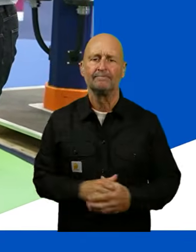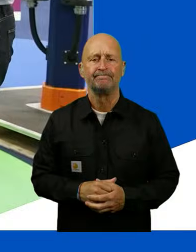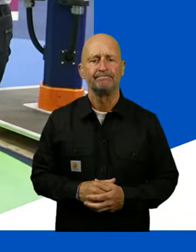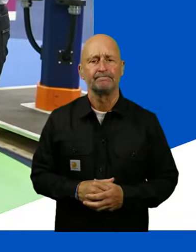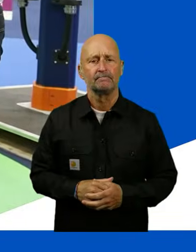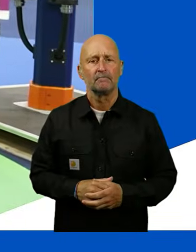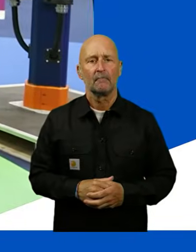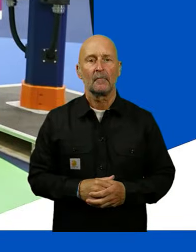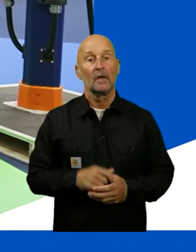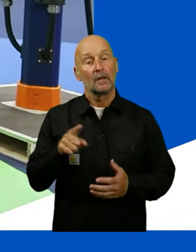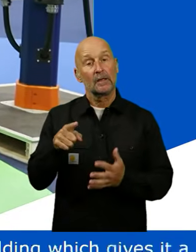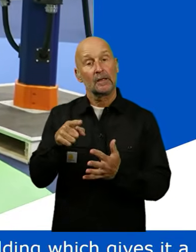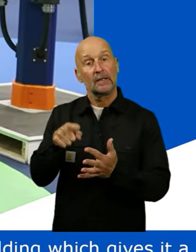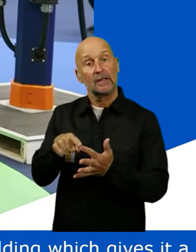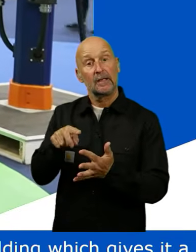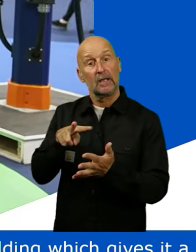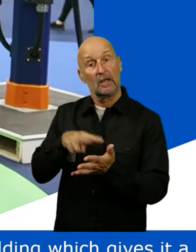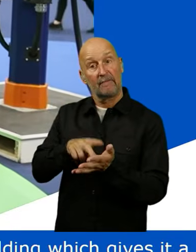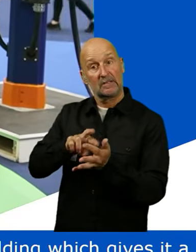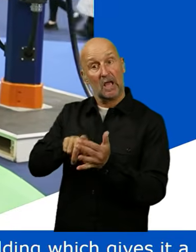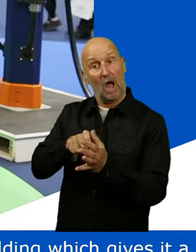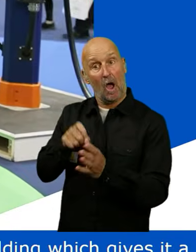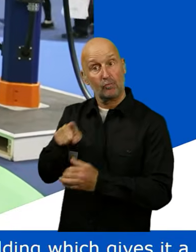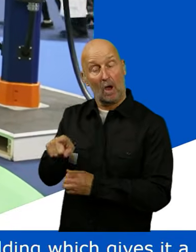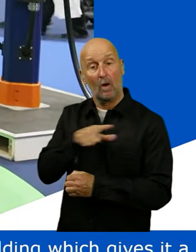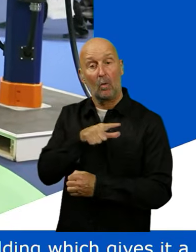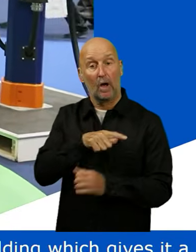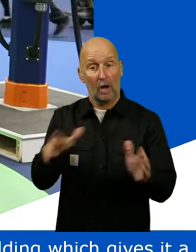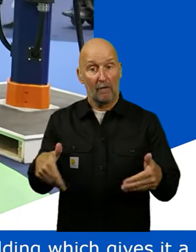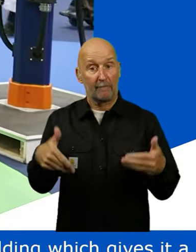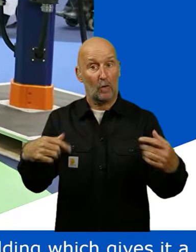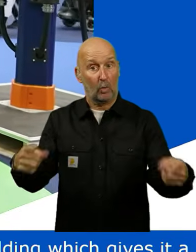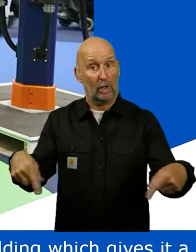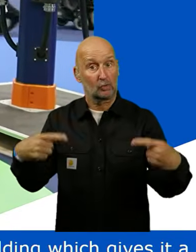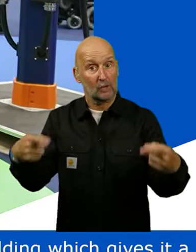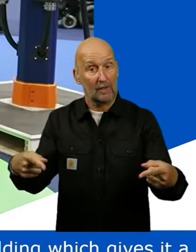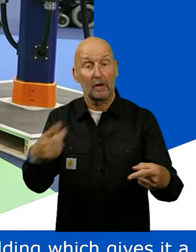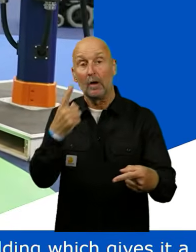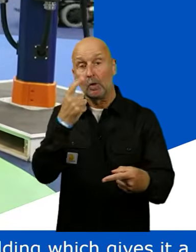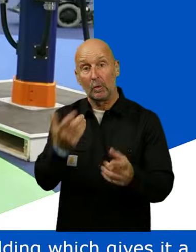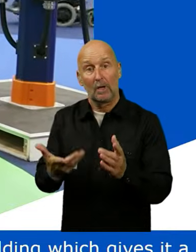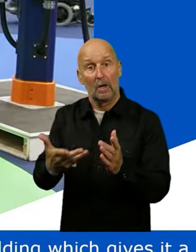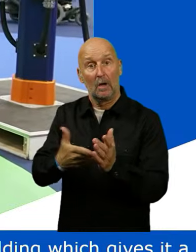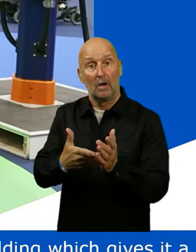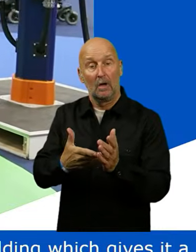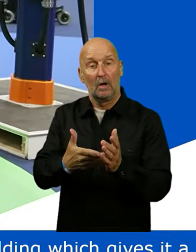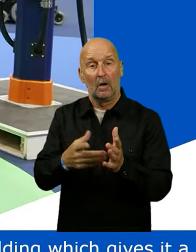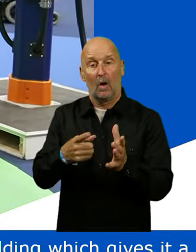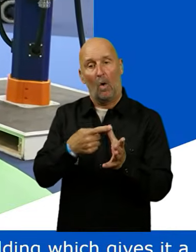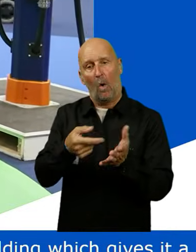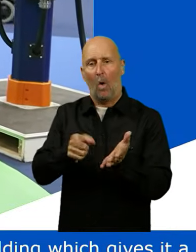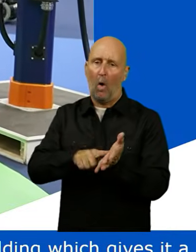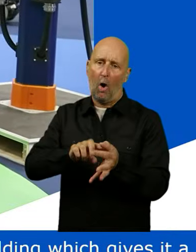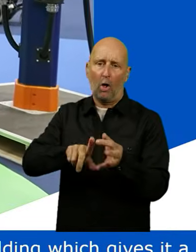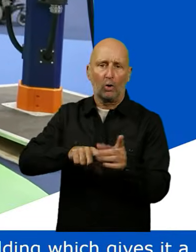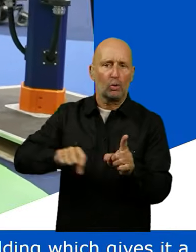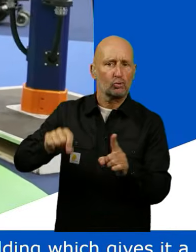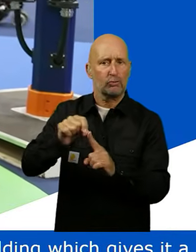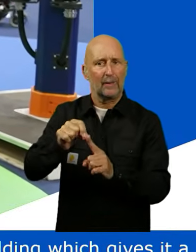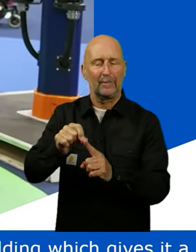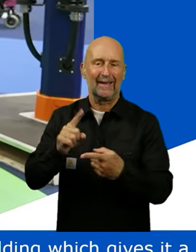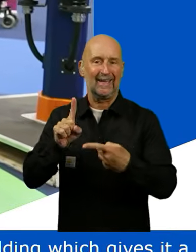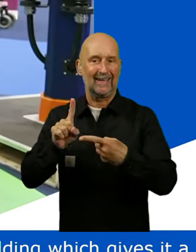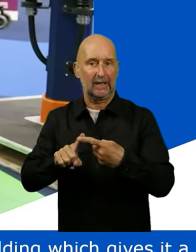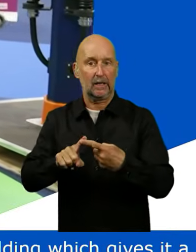most Suzuki e-Vitara are front-wheel drive, you can actually get this with a system called the All Grip E. And this gives